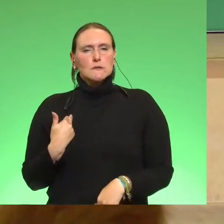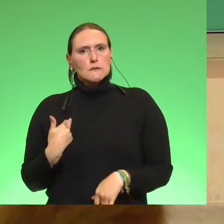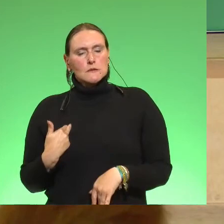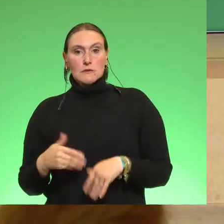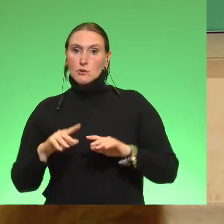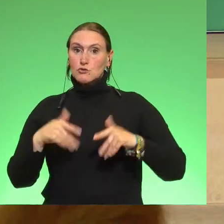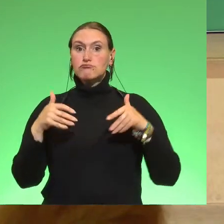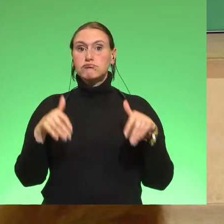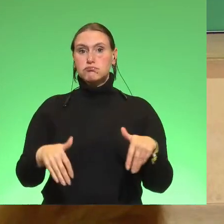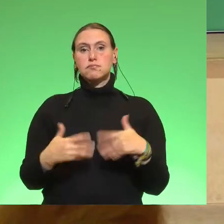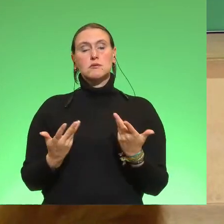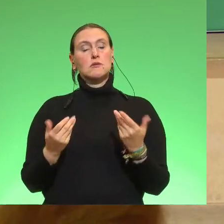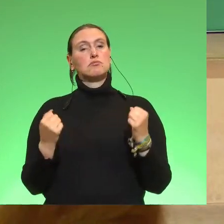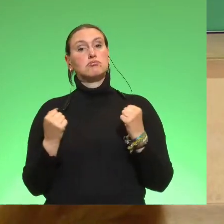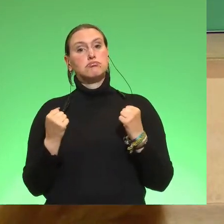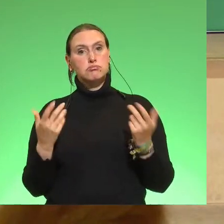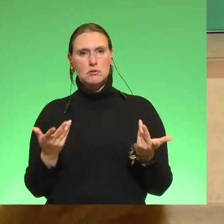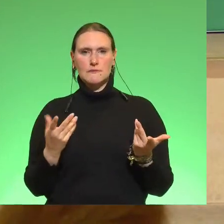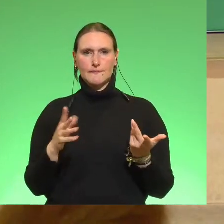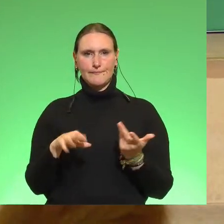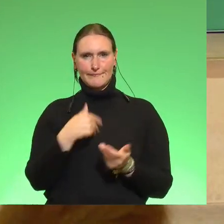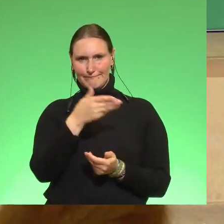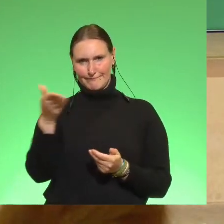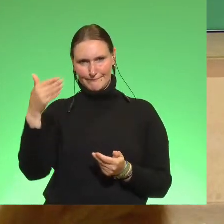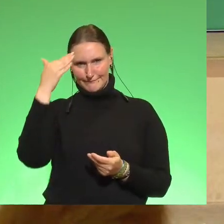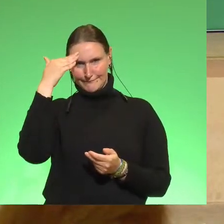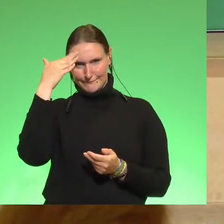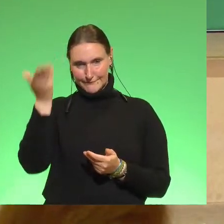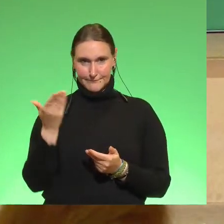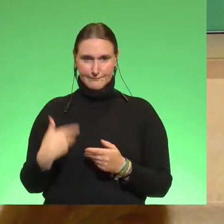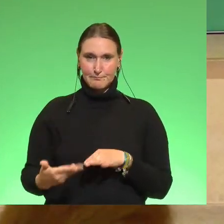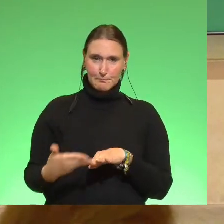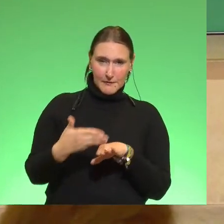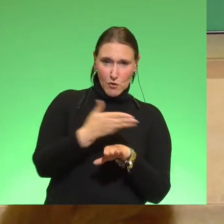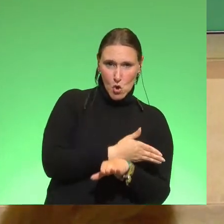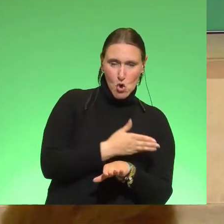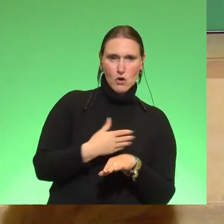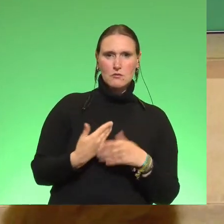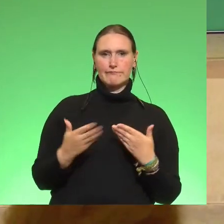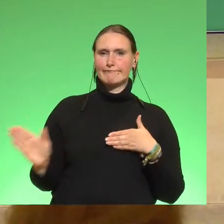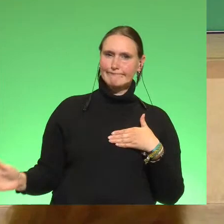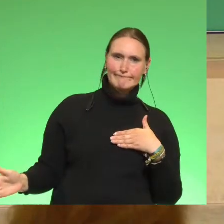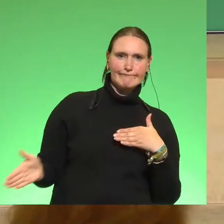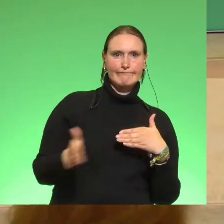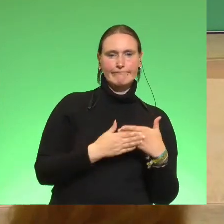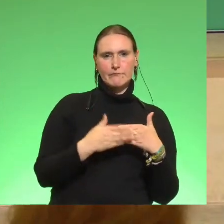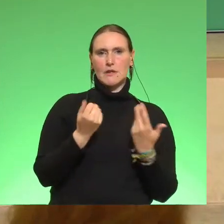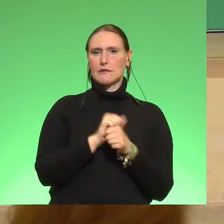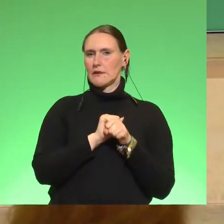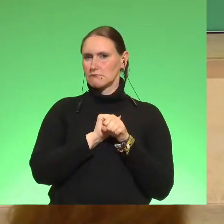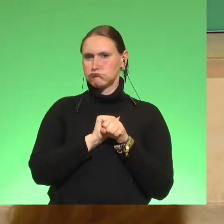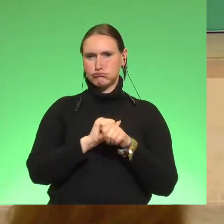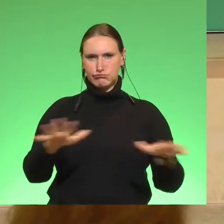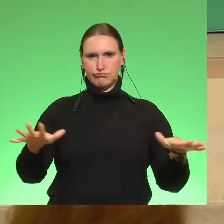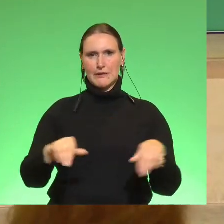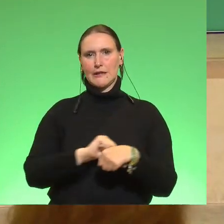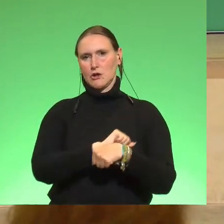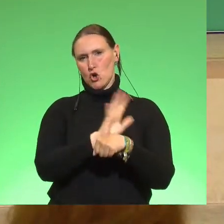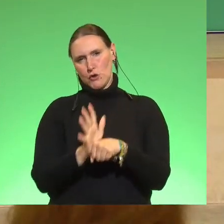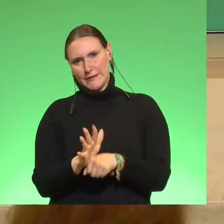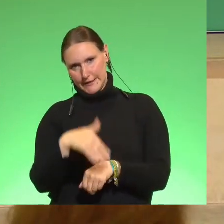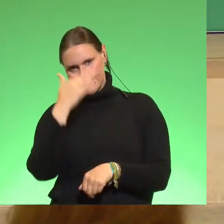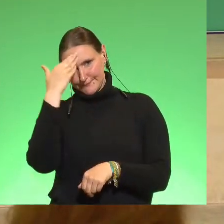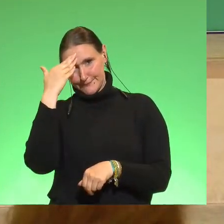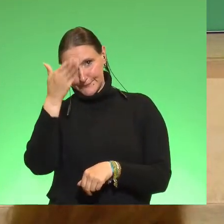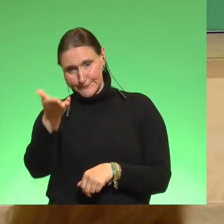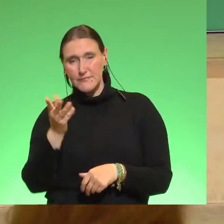that this all started with the pandemic and the lockdown, which probably also informed a lot the way of